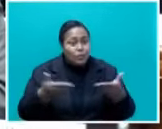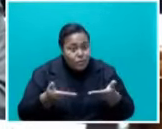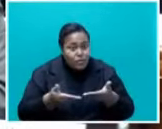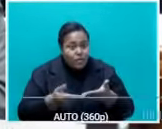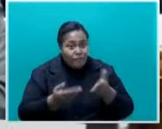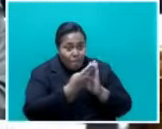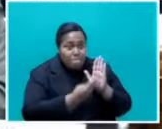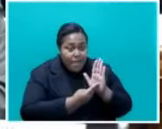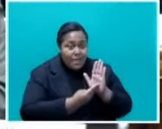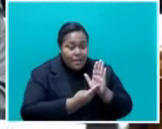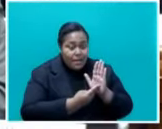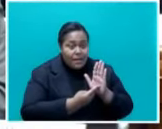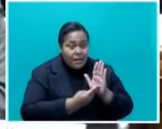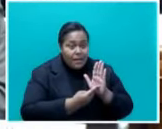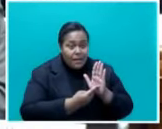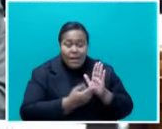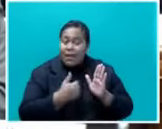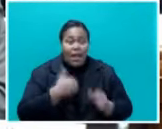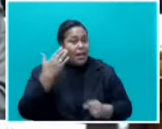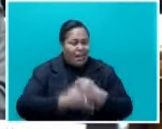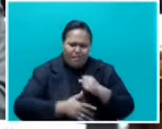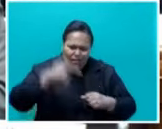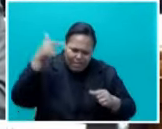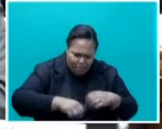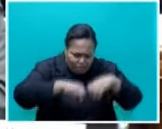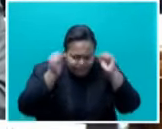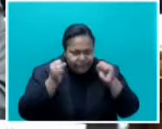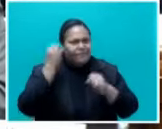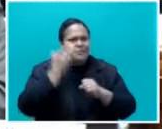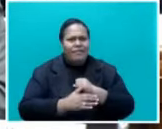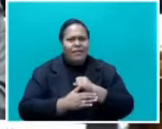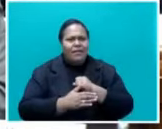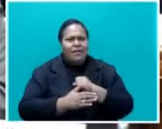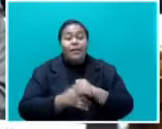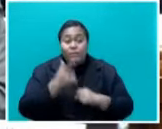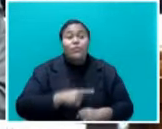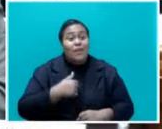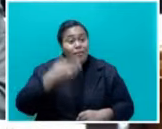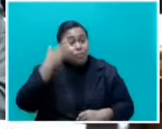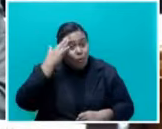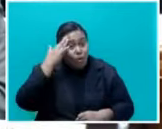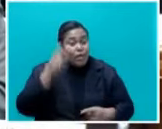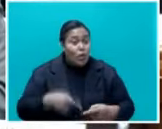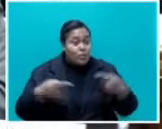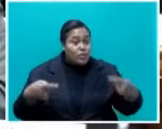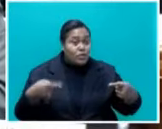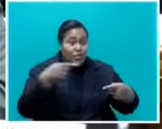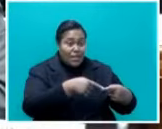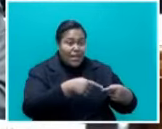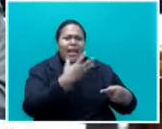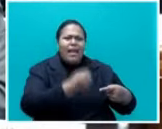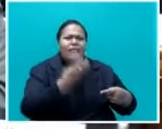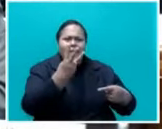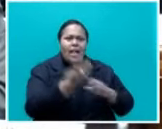this, I refrained from going into the details of it. Because I thought the opposition, who will have 3